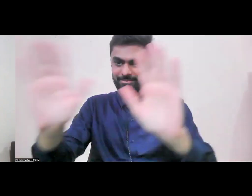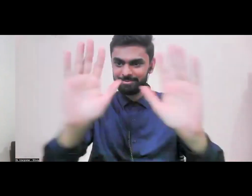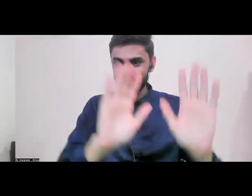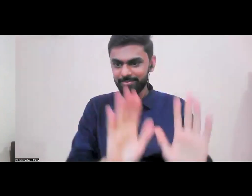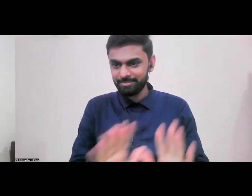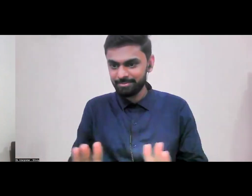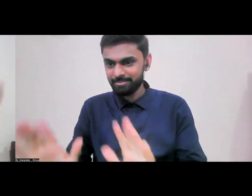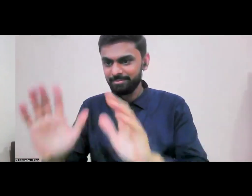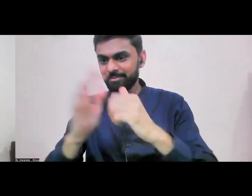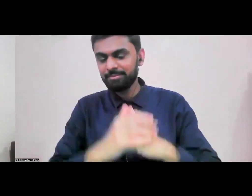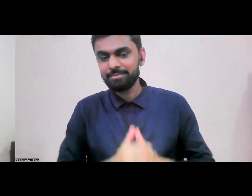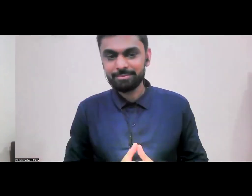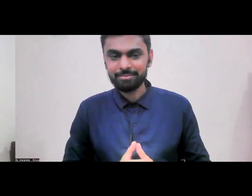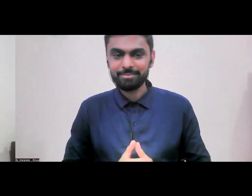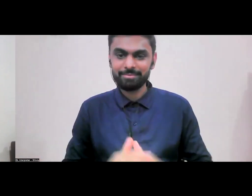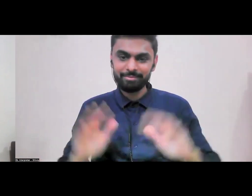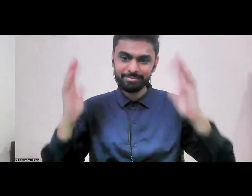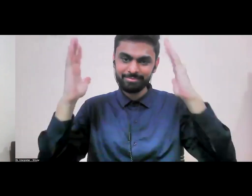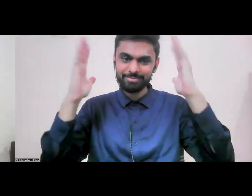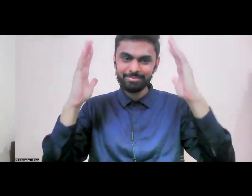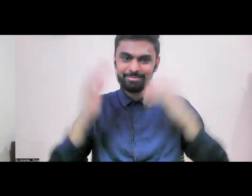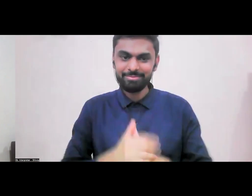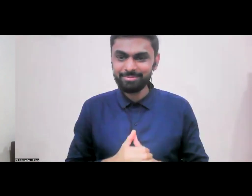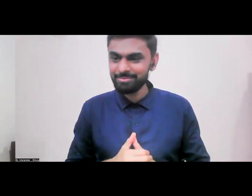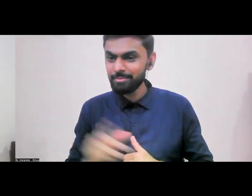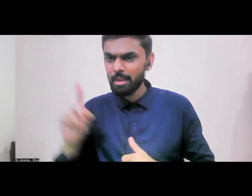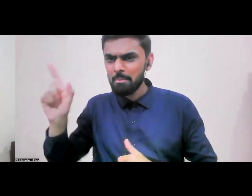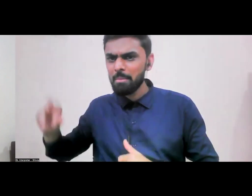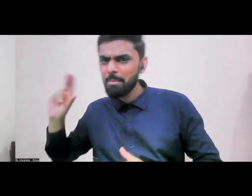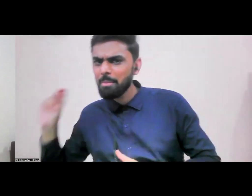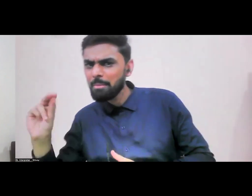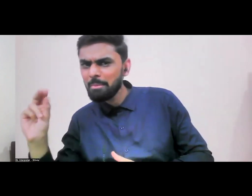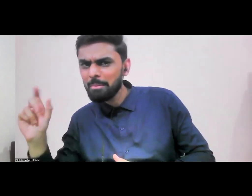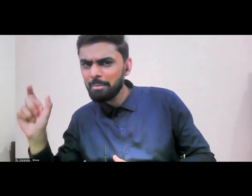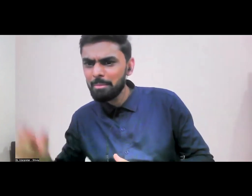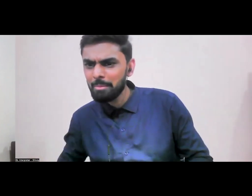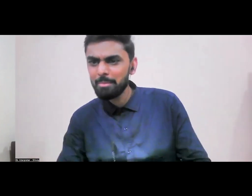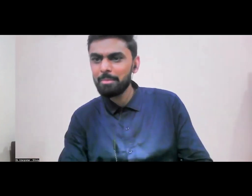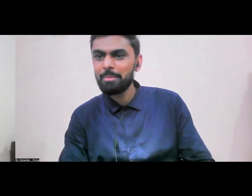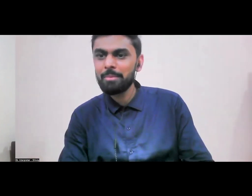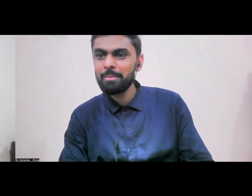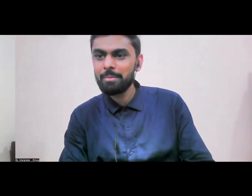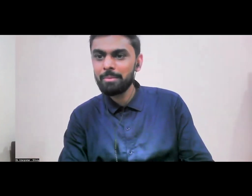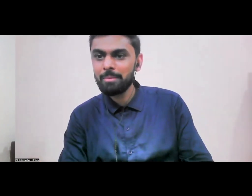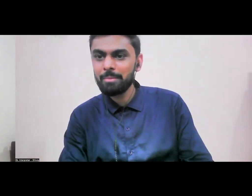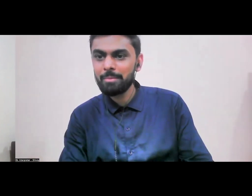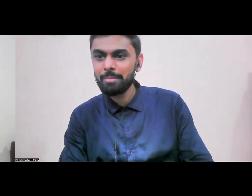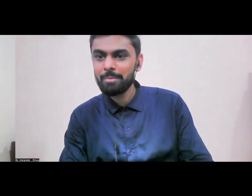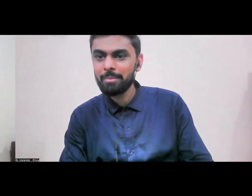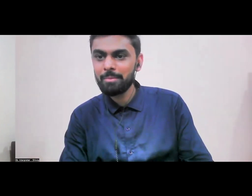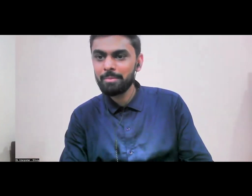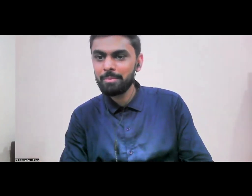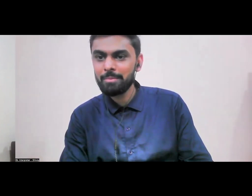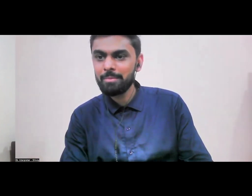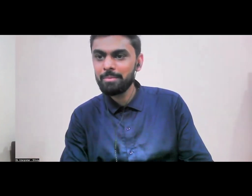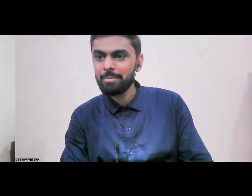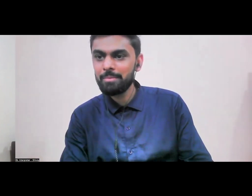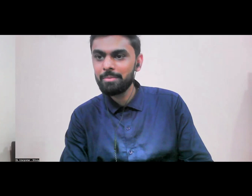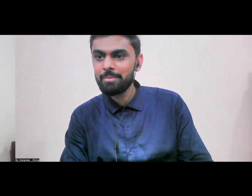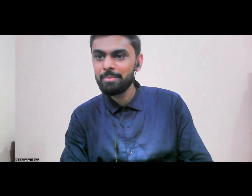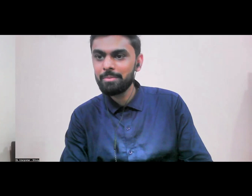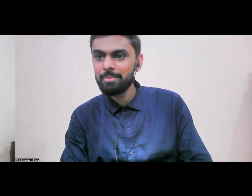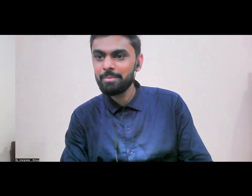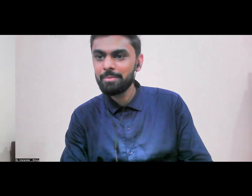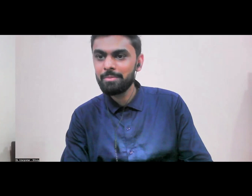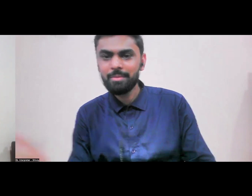you. Bye. Hi, Dastikir. How are you? Good to see you. Fine, ma'am. Thank you very much. I hope you like all